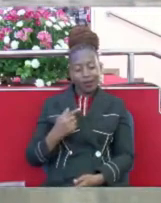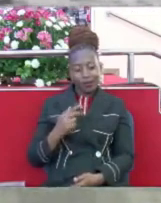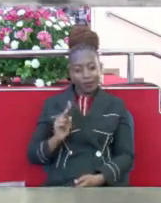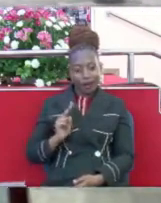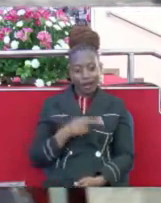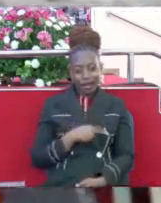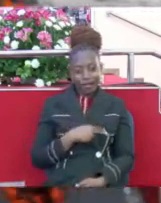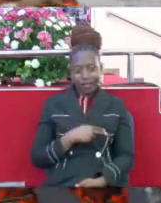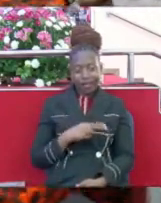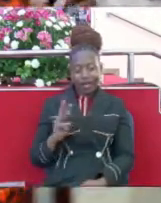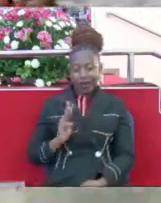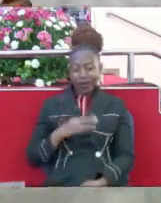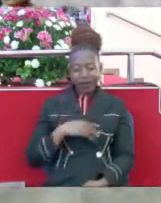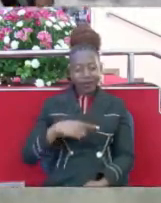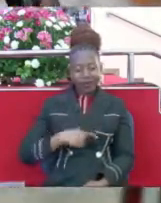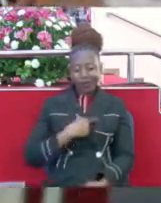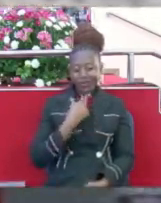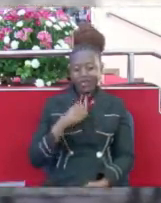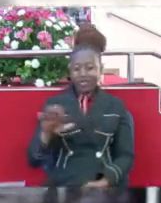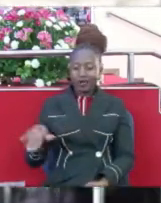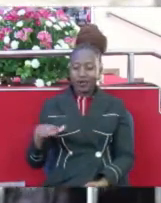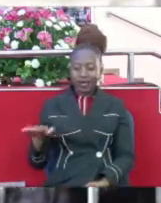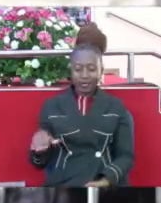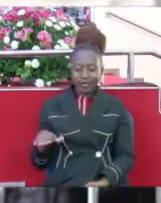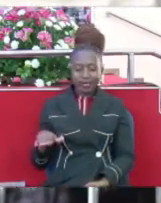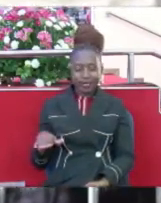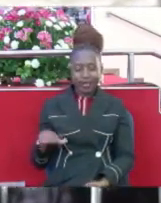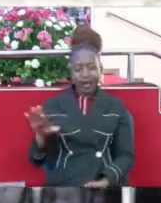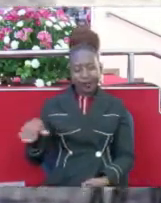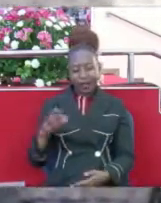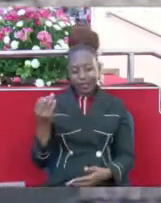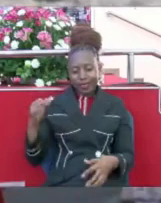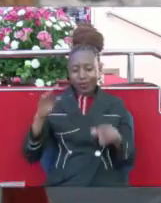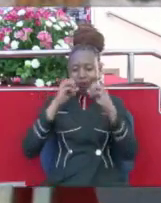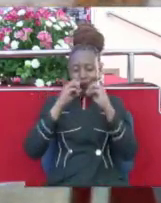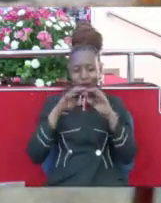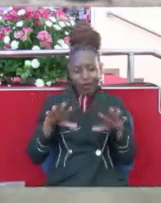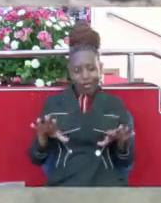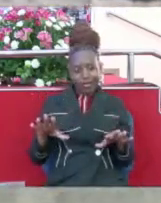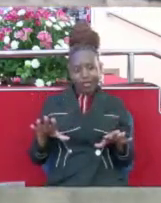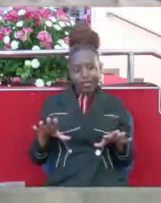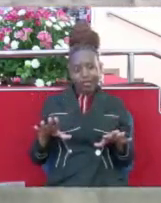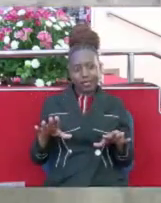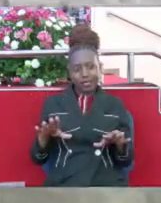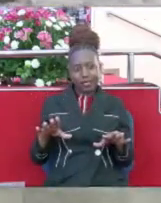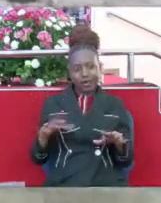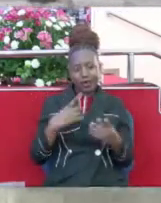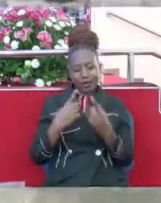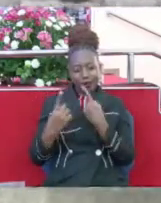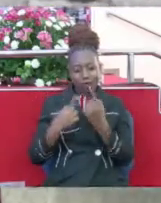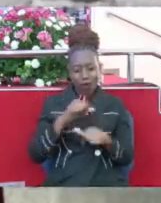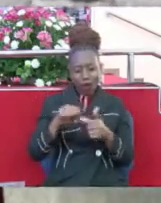breakthroughs. We visit places of blessings. We are able to talk about people who have been